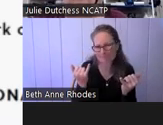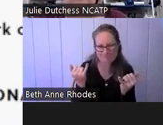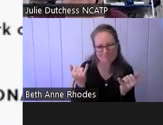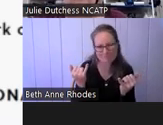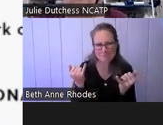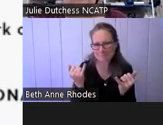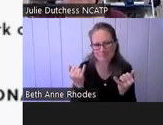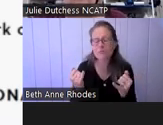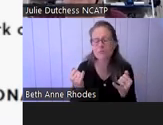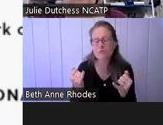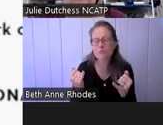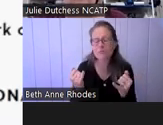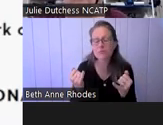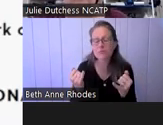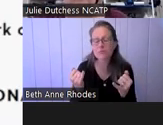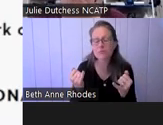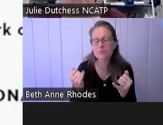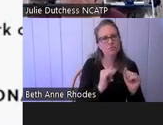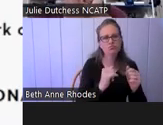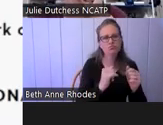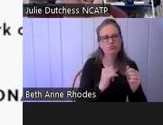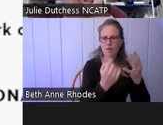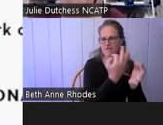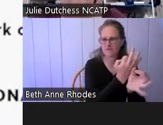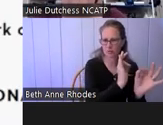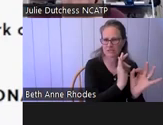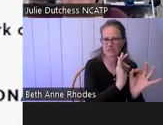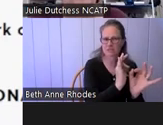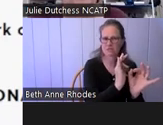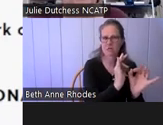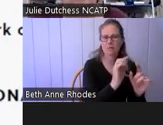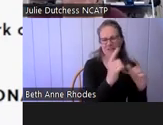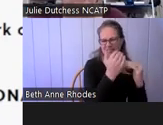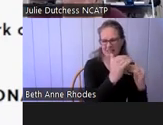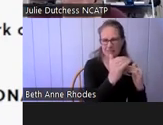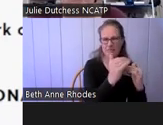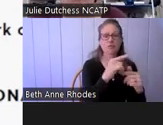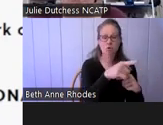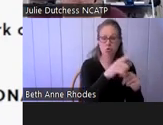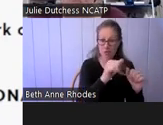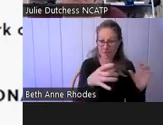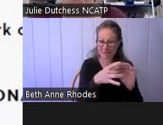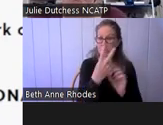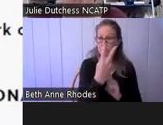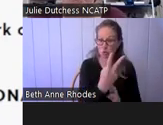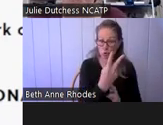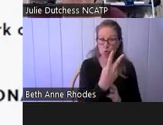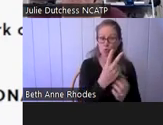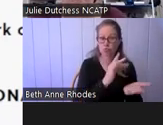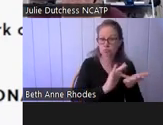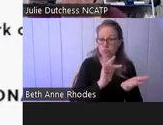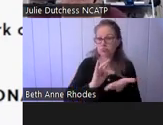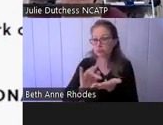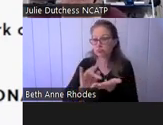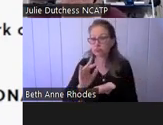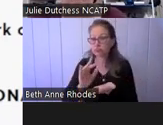are free on there. You can see that you can sync up, two devices. All these things right here come